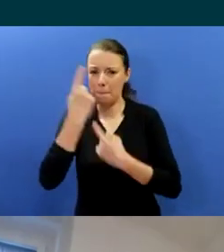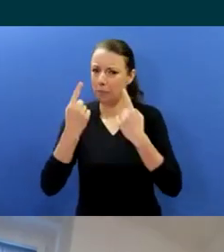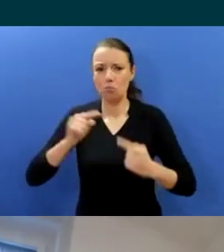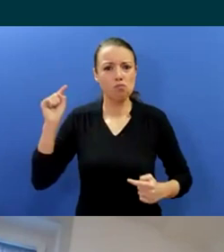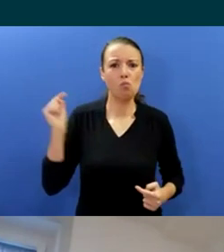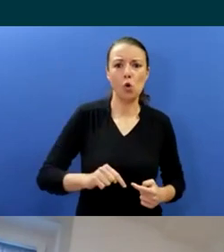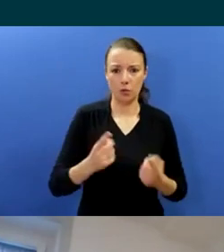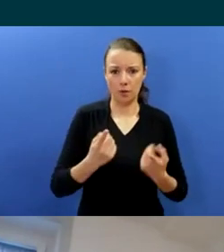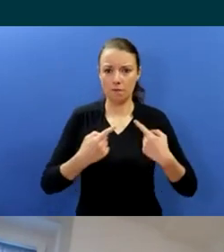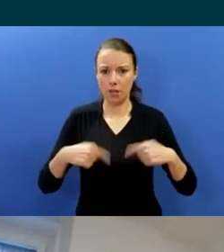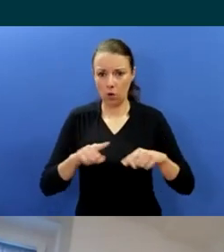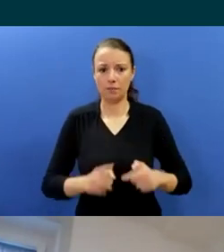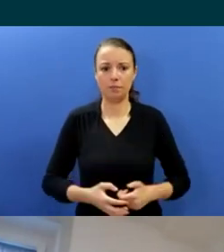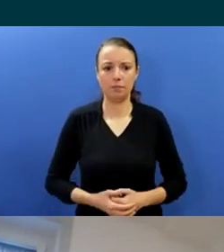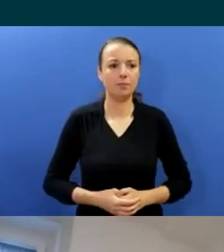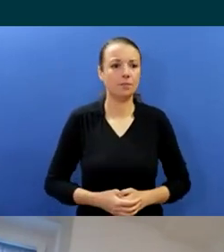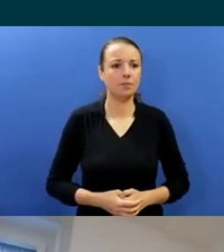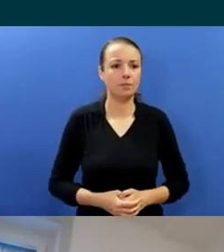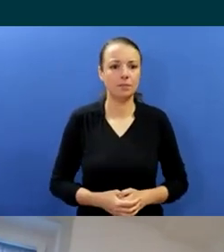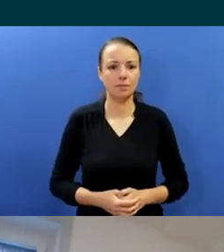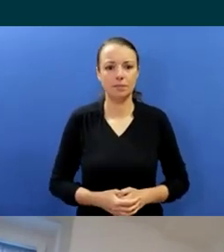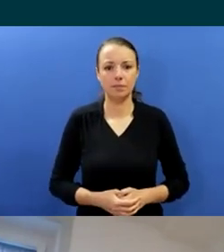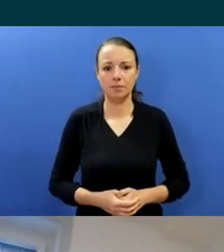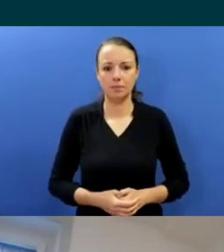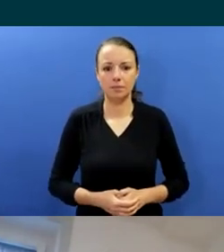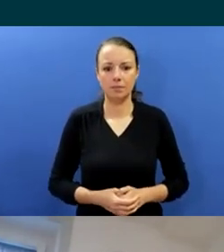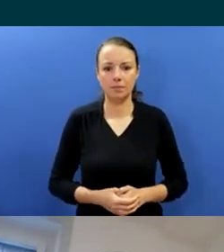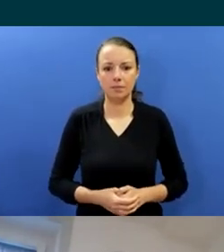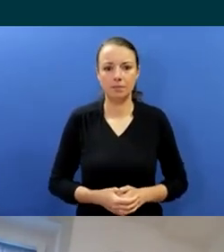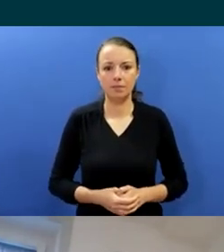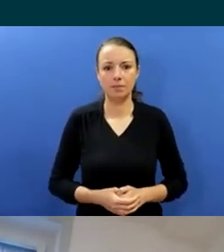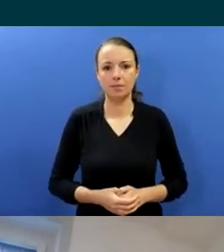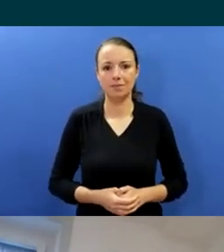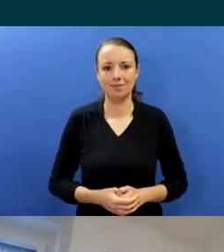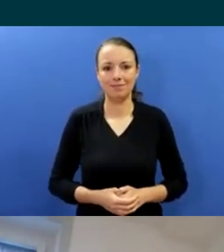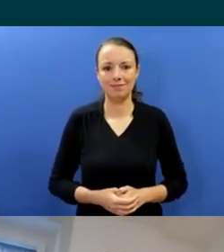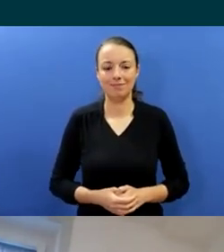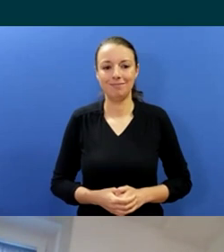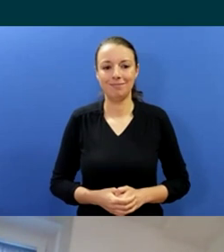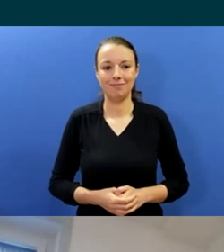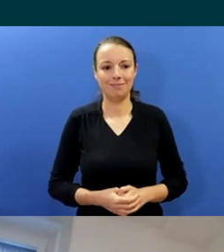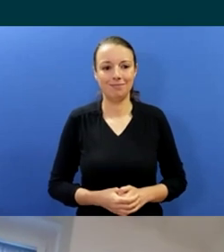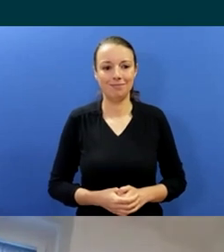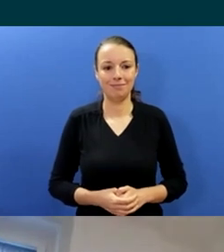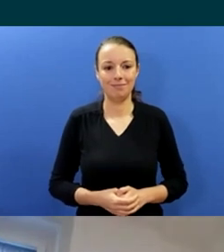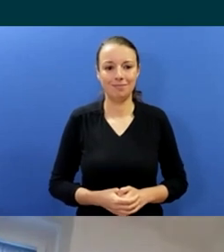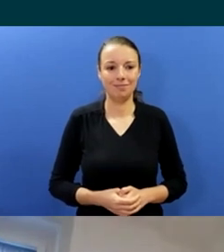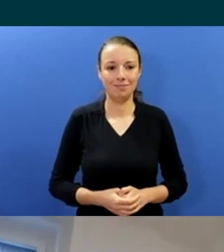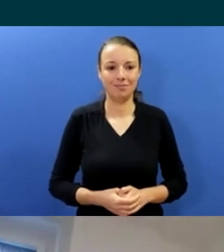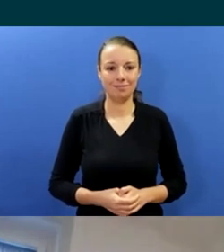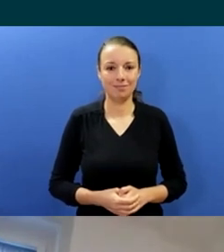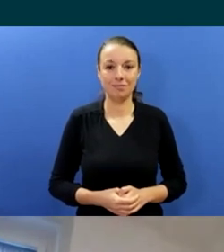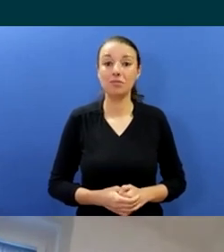Before in the environment division where I work, we already did